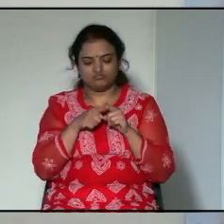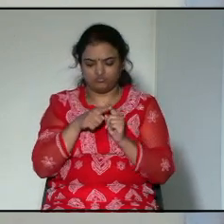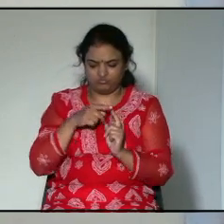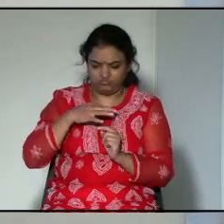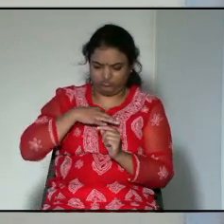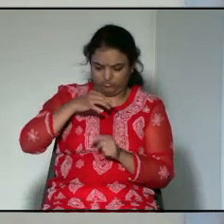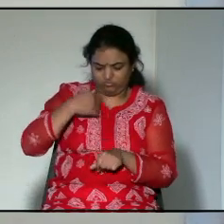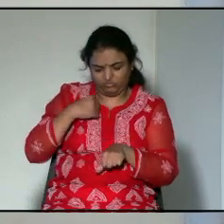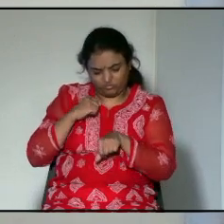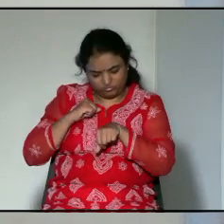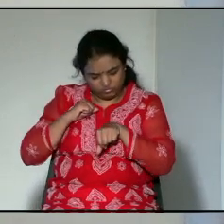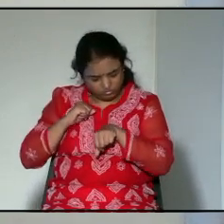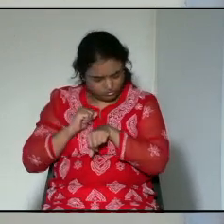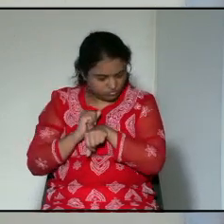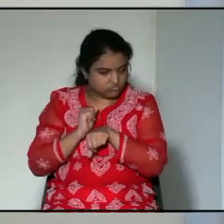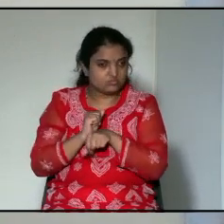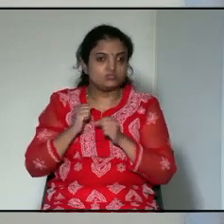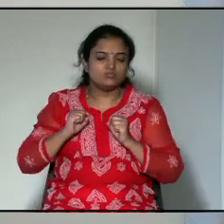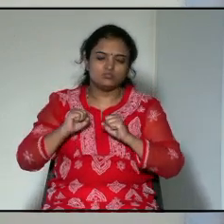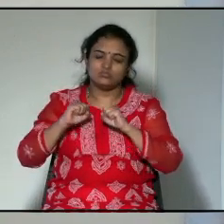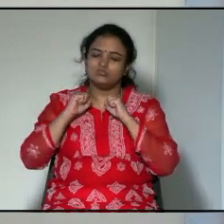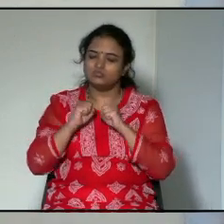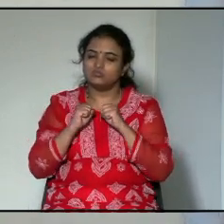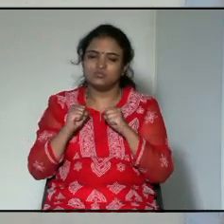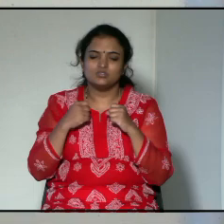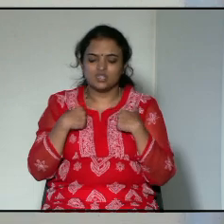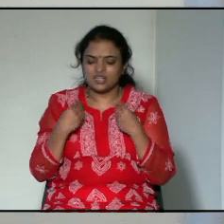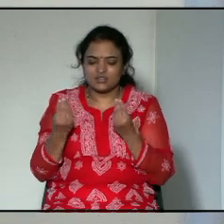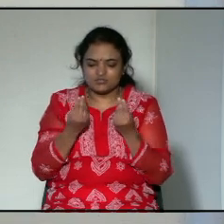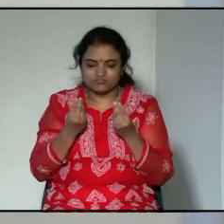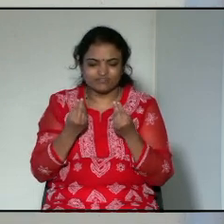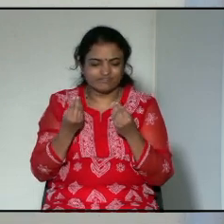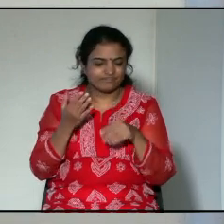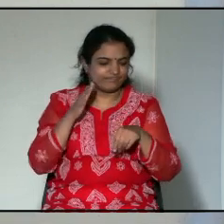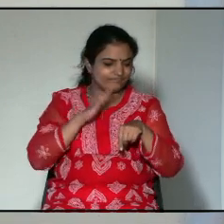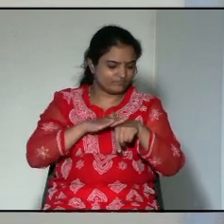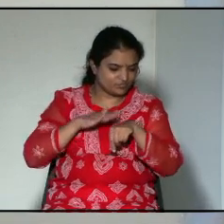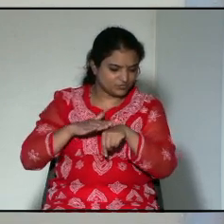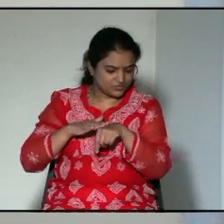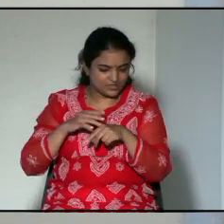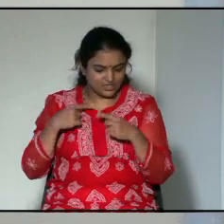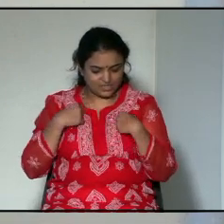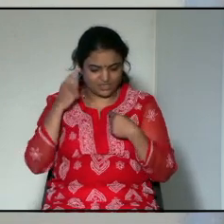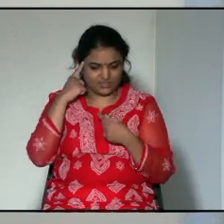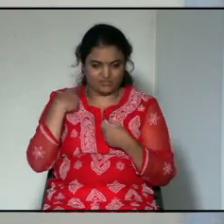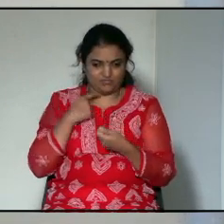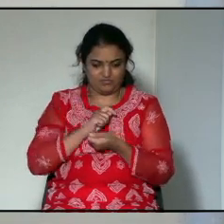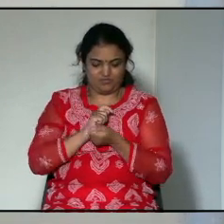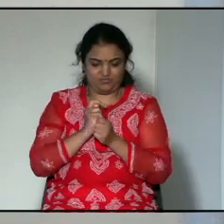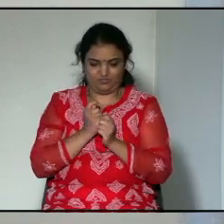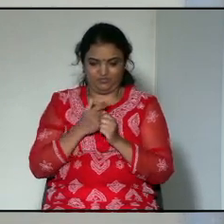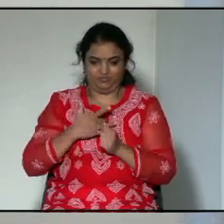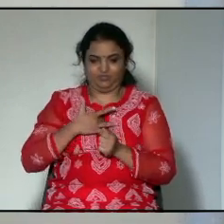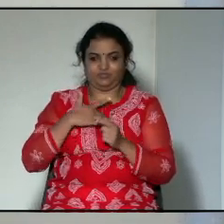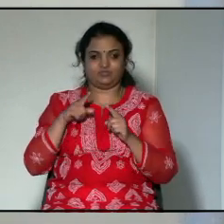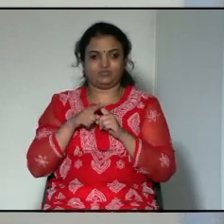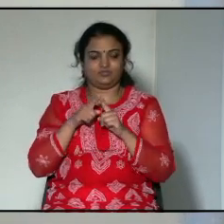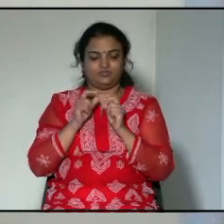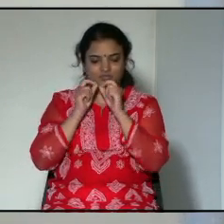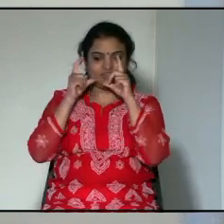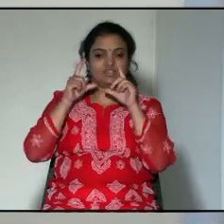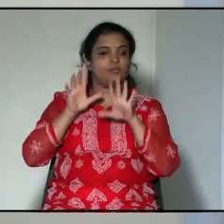one. This inseparability brings with it certain experiences which manifest themselves in strange and surprising